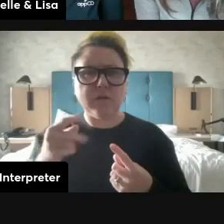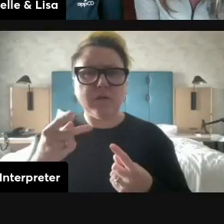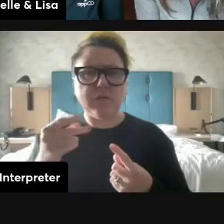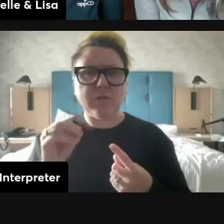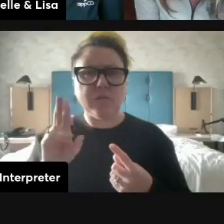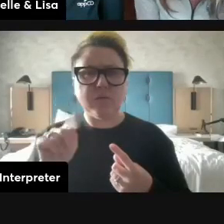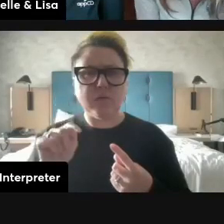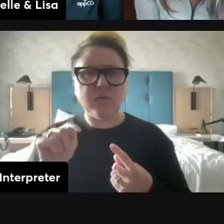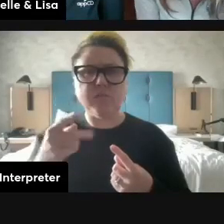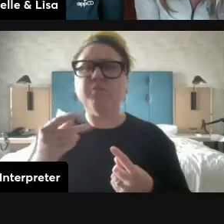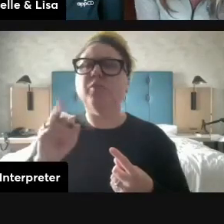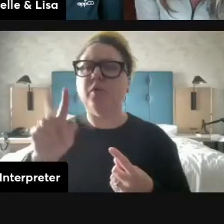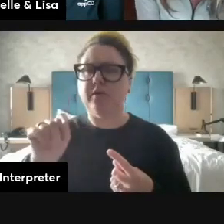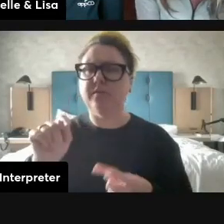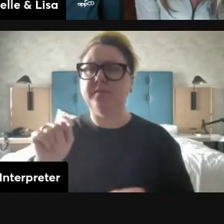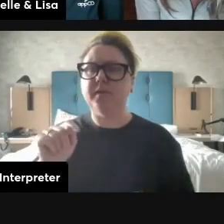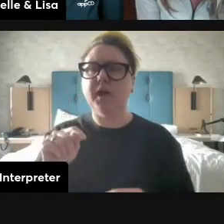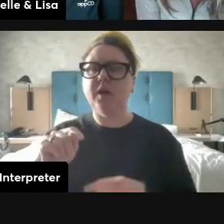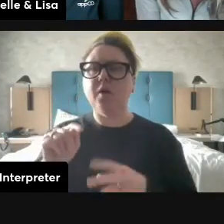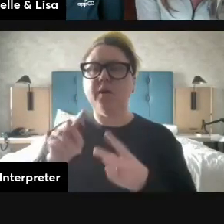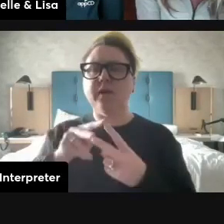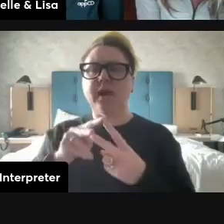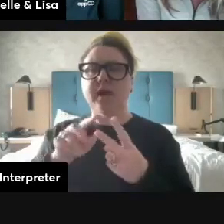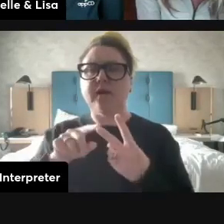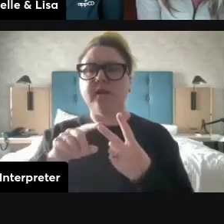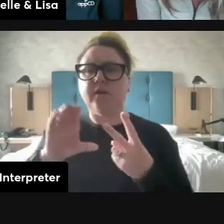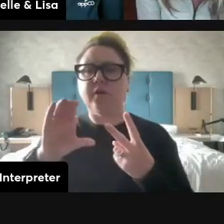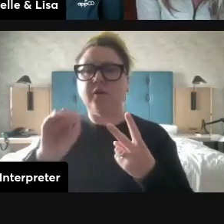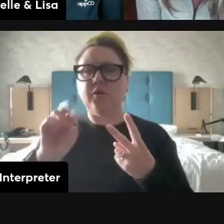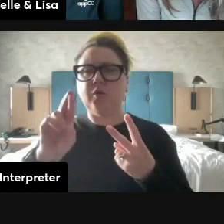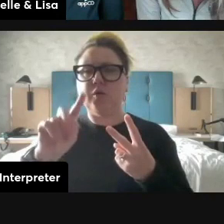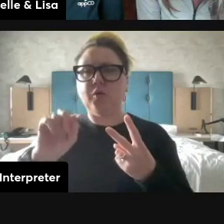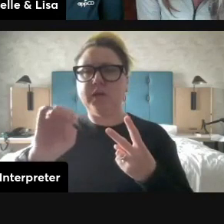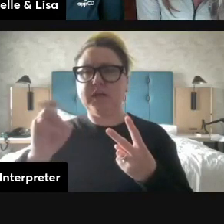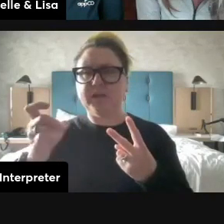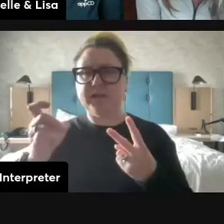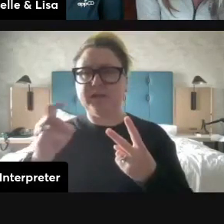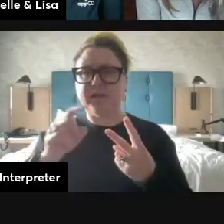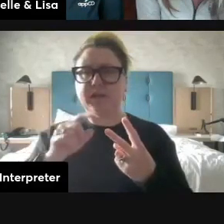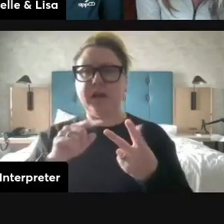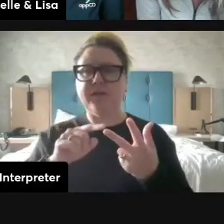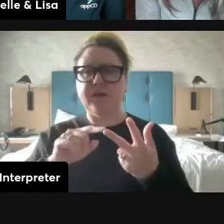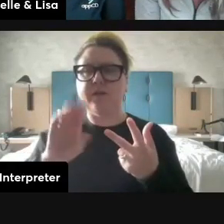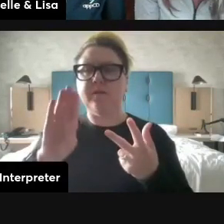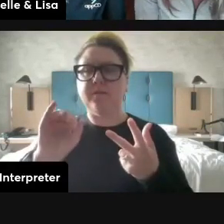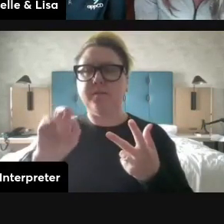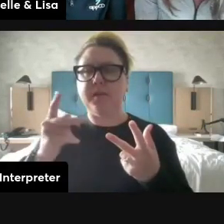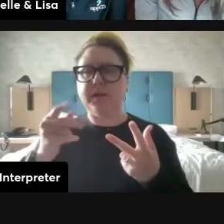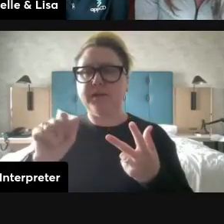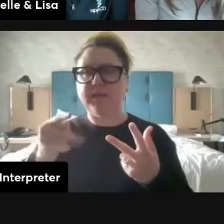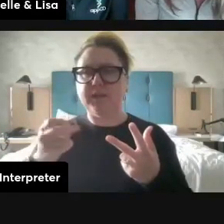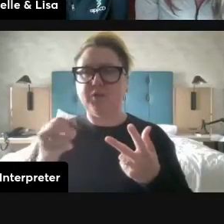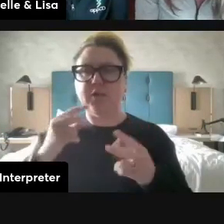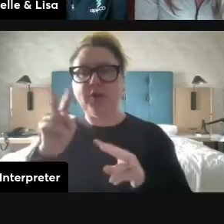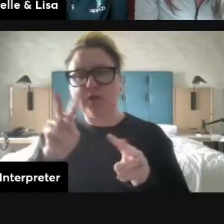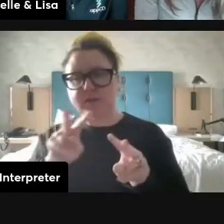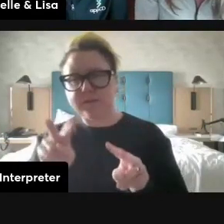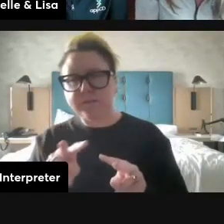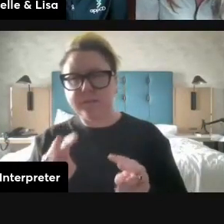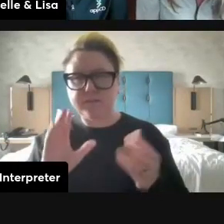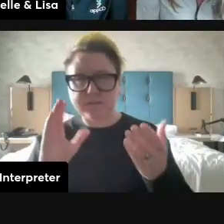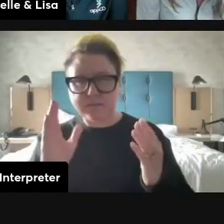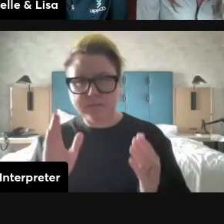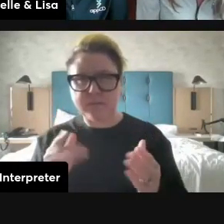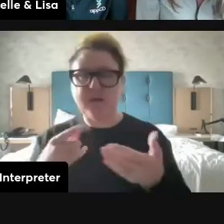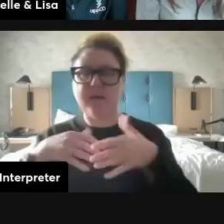We looked at Port, we looked at Cortex, and we looked at Backstage, and we decided to go with Backstage after doing the checks and the integration with what